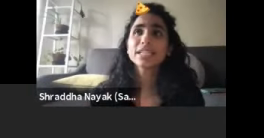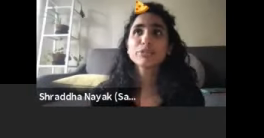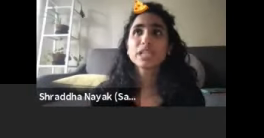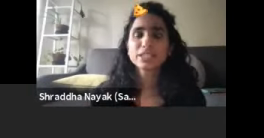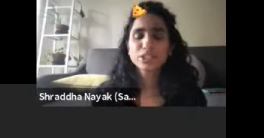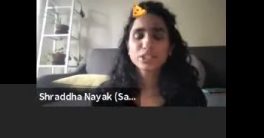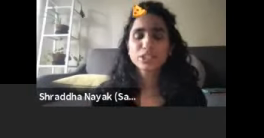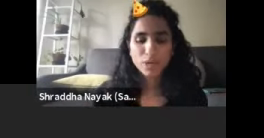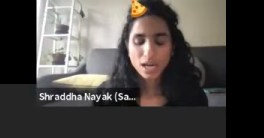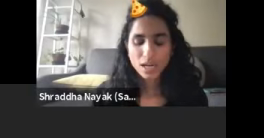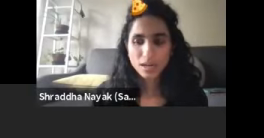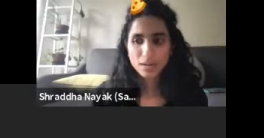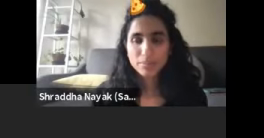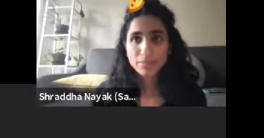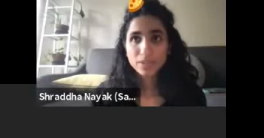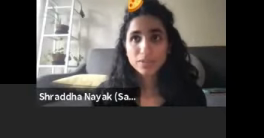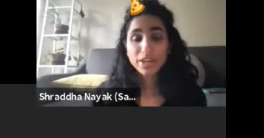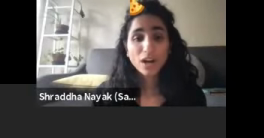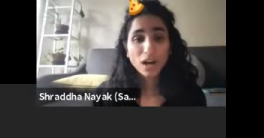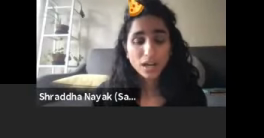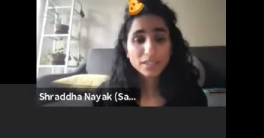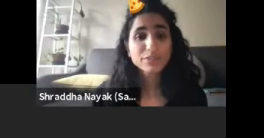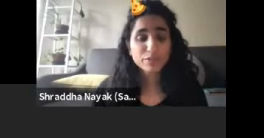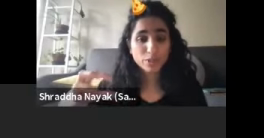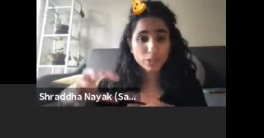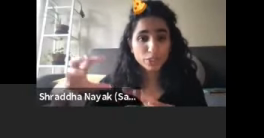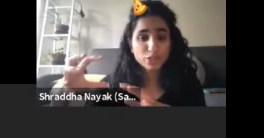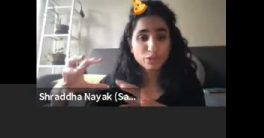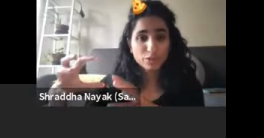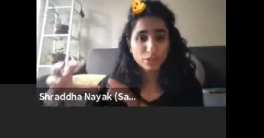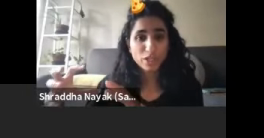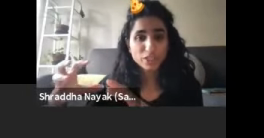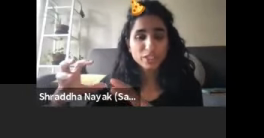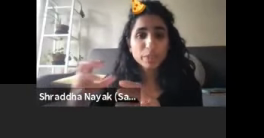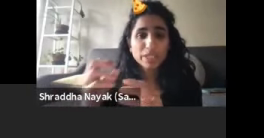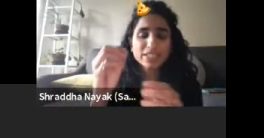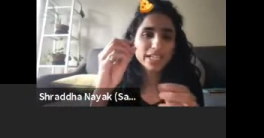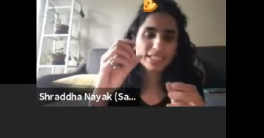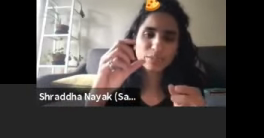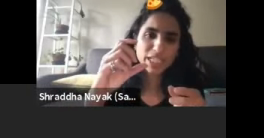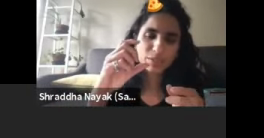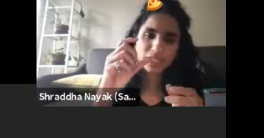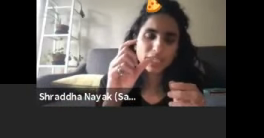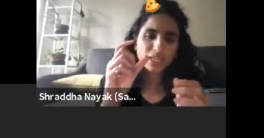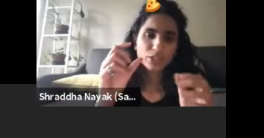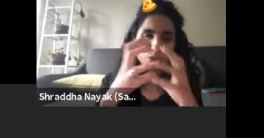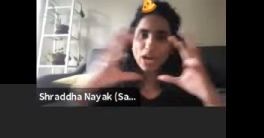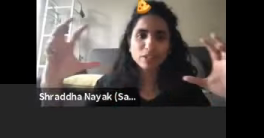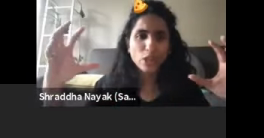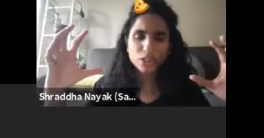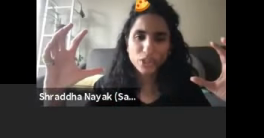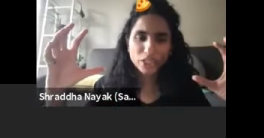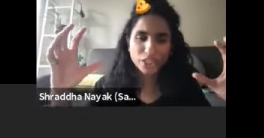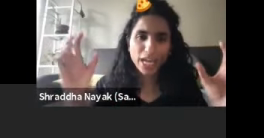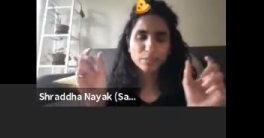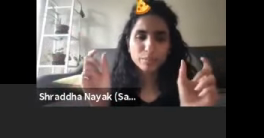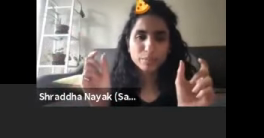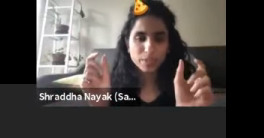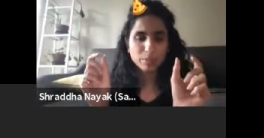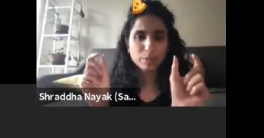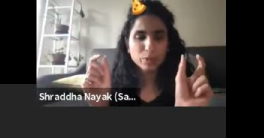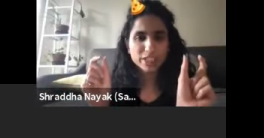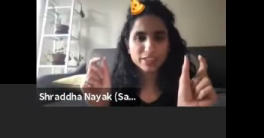Yeah, it's kind of related to, there are different versions of the structures, but it's like sometimes, you know, you have a long structure